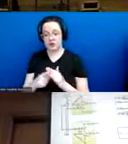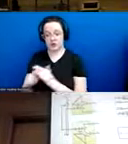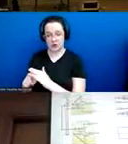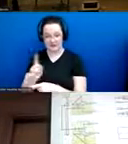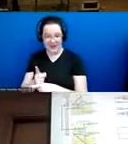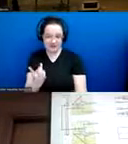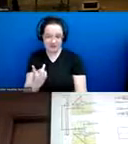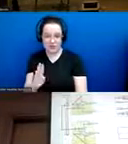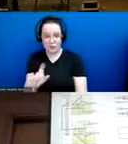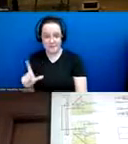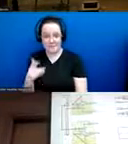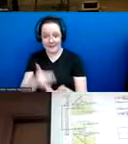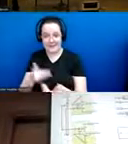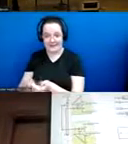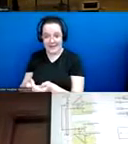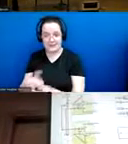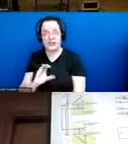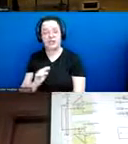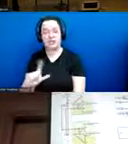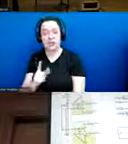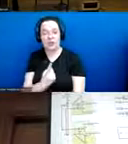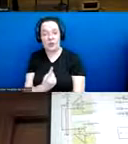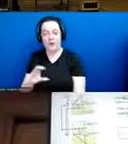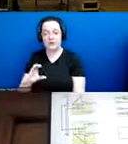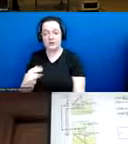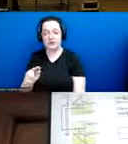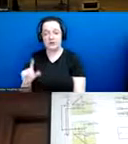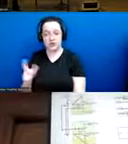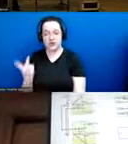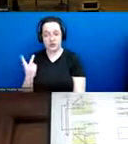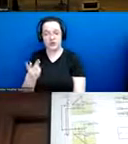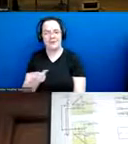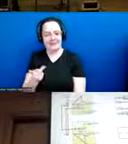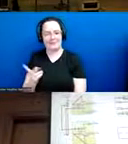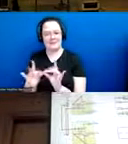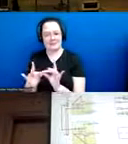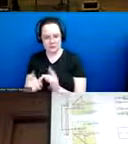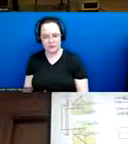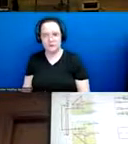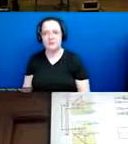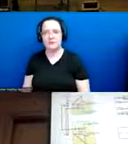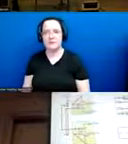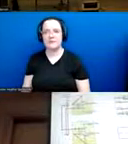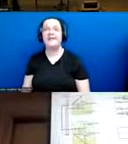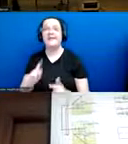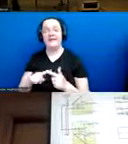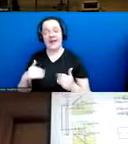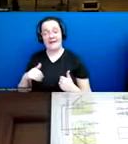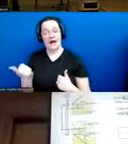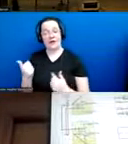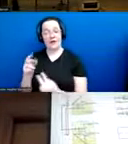states, right? So channel 1 and channel 2 are entangled, for example, in a polarization basis. And then you have another pair of photons that are